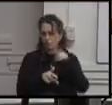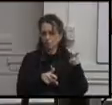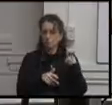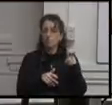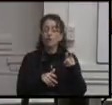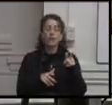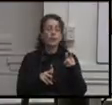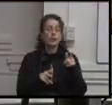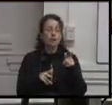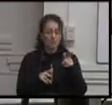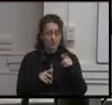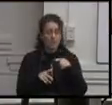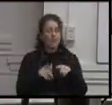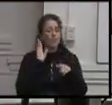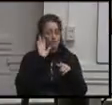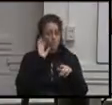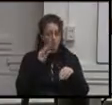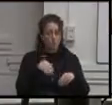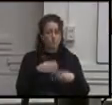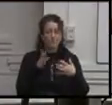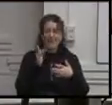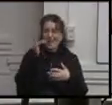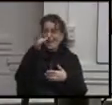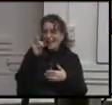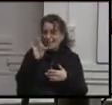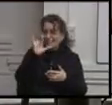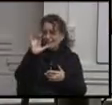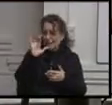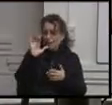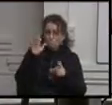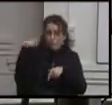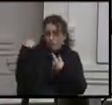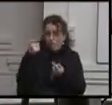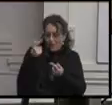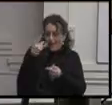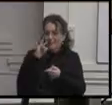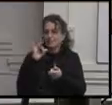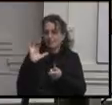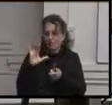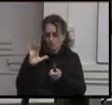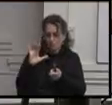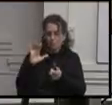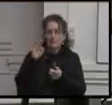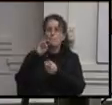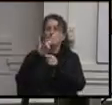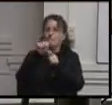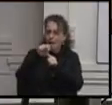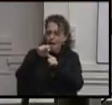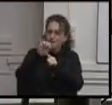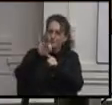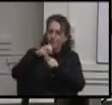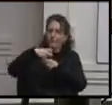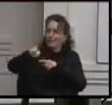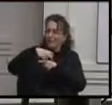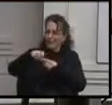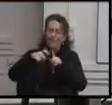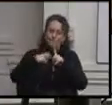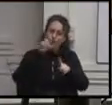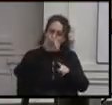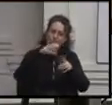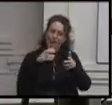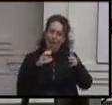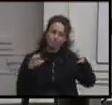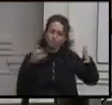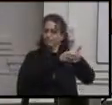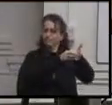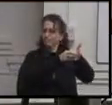miles worth of transportation for people who have come into Brattleboro and spent time in our downtown while they have been charging,